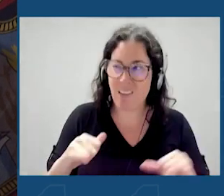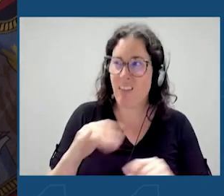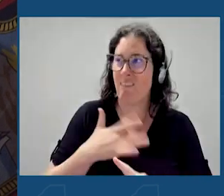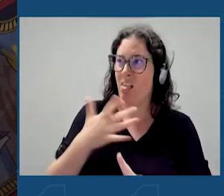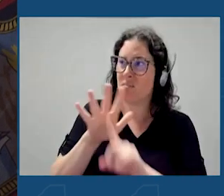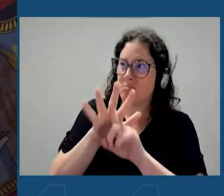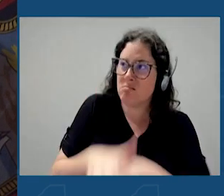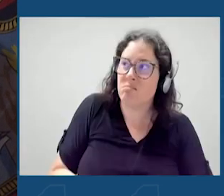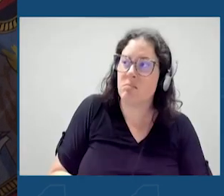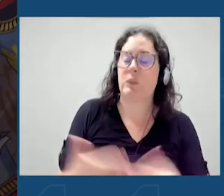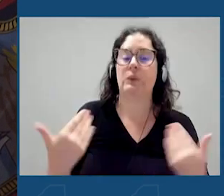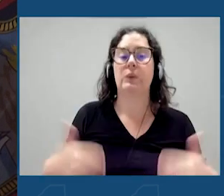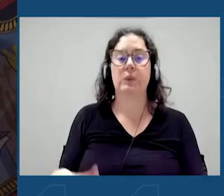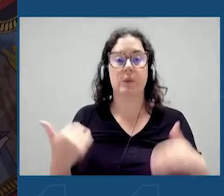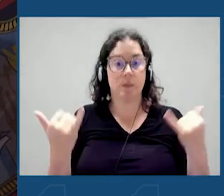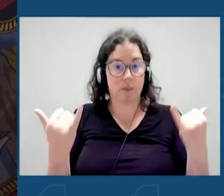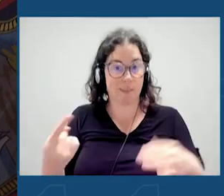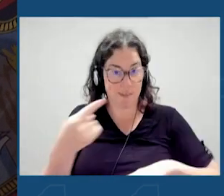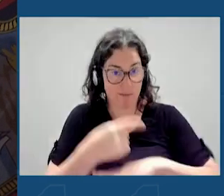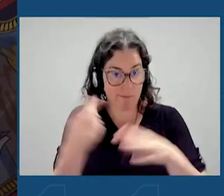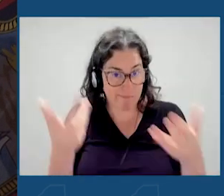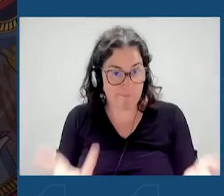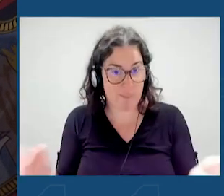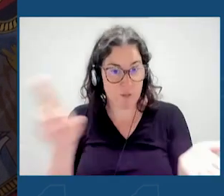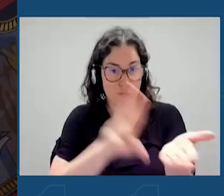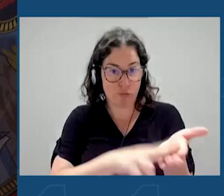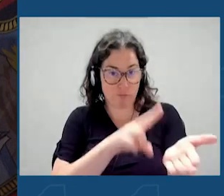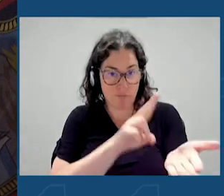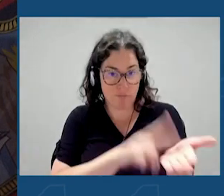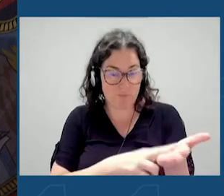today, after we sign this into law,